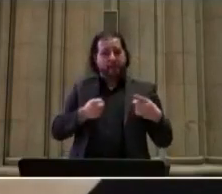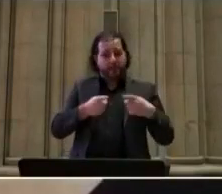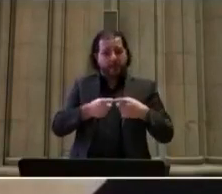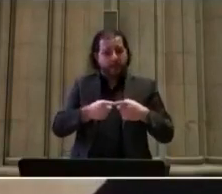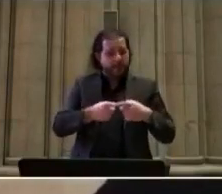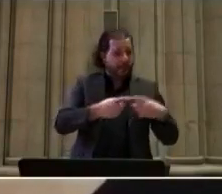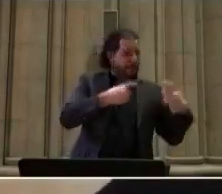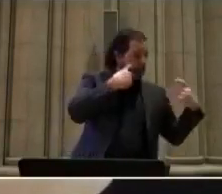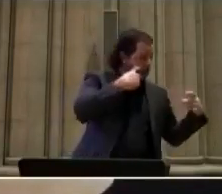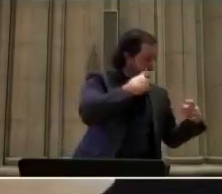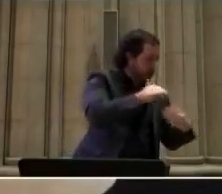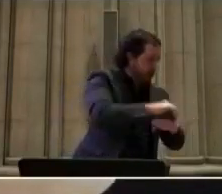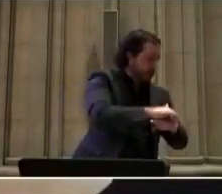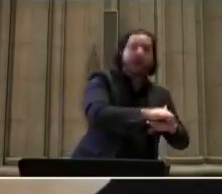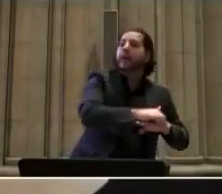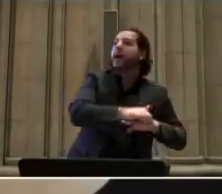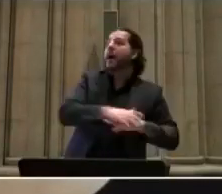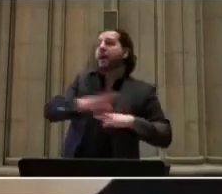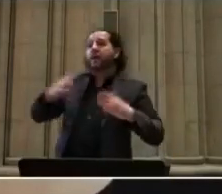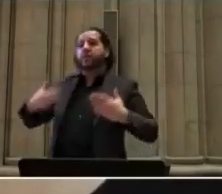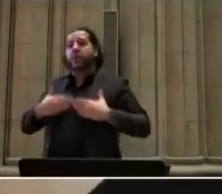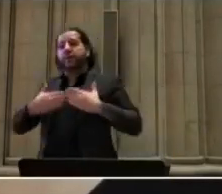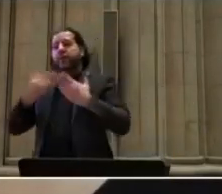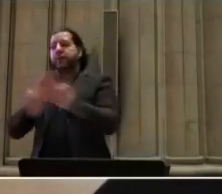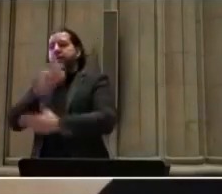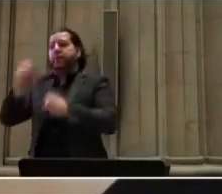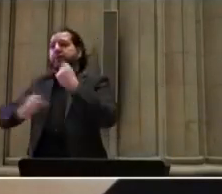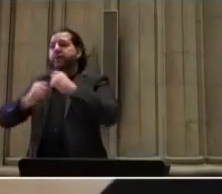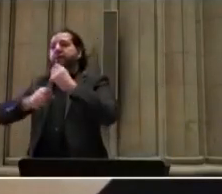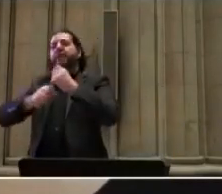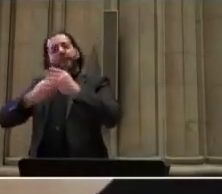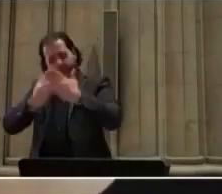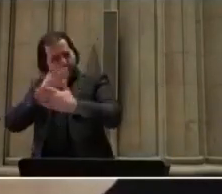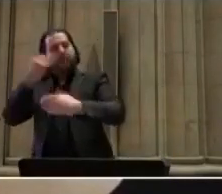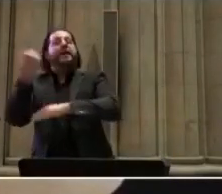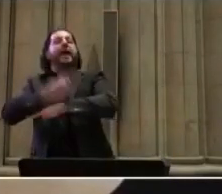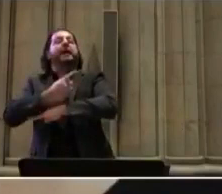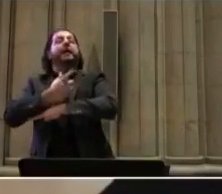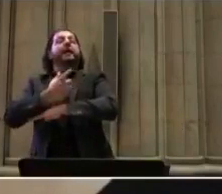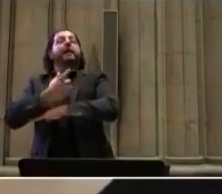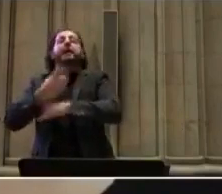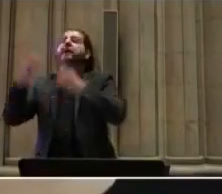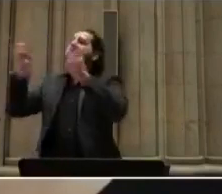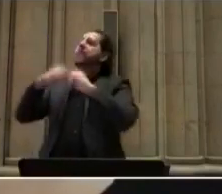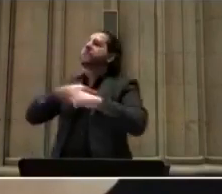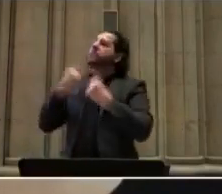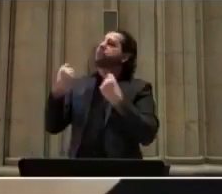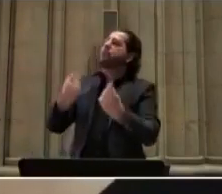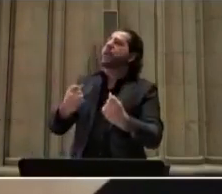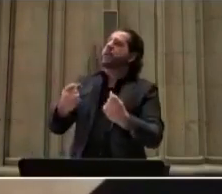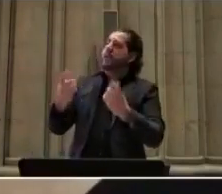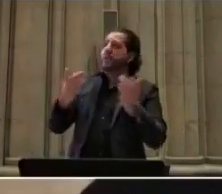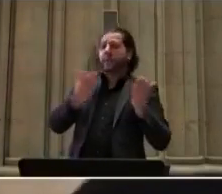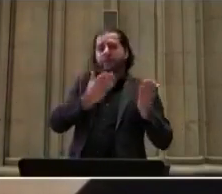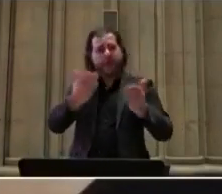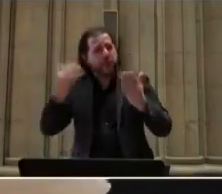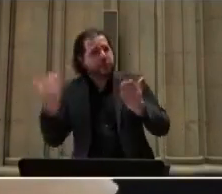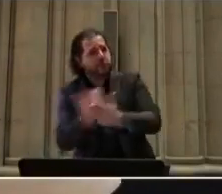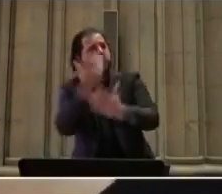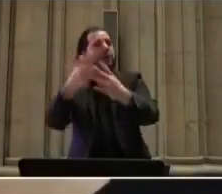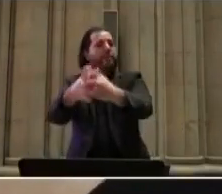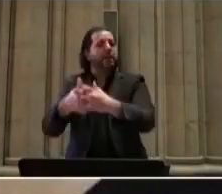tearful night and the joyous new day. Give us strength, God, as we usher in the dawn of a new America,